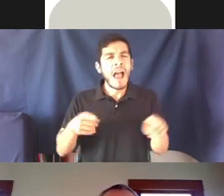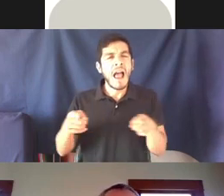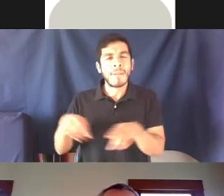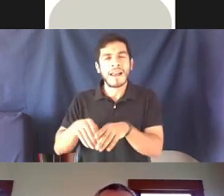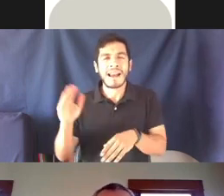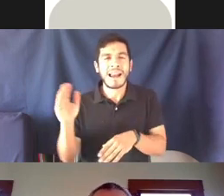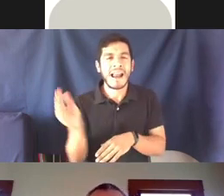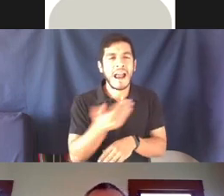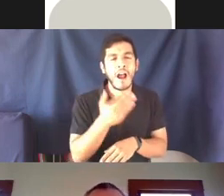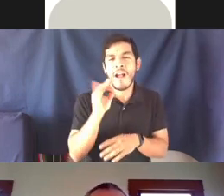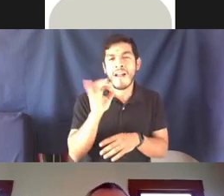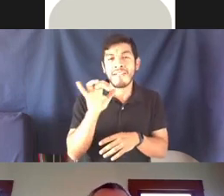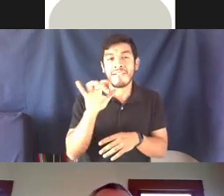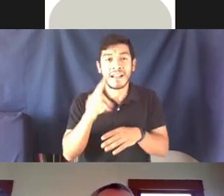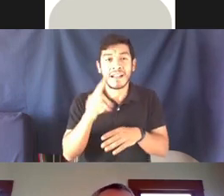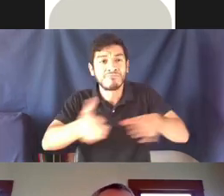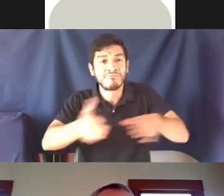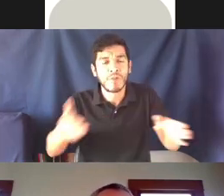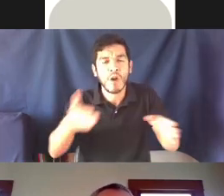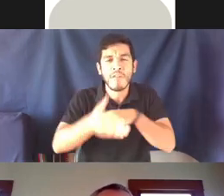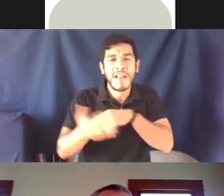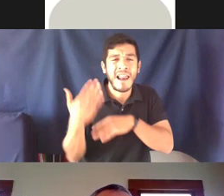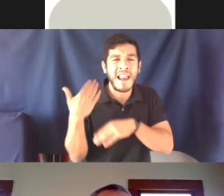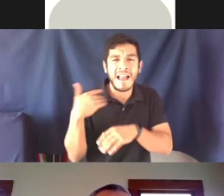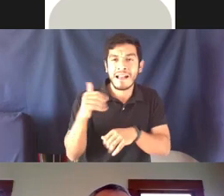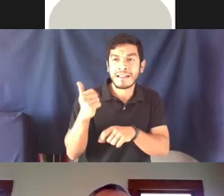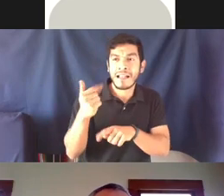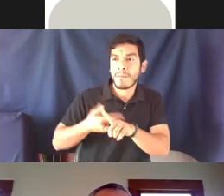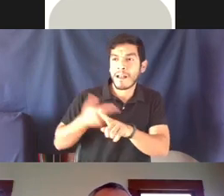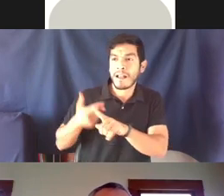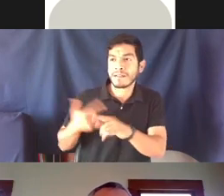last 10 months now. I can go to the next slide.